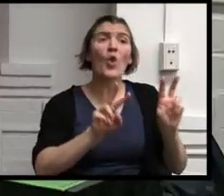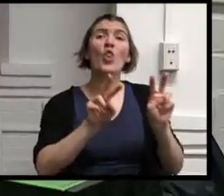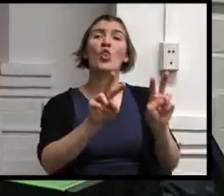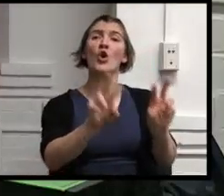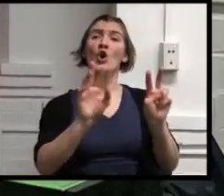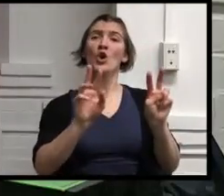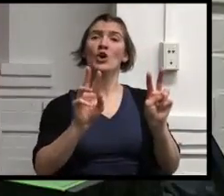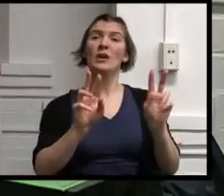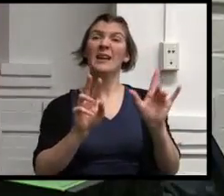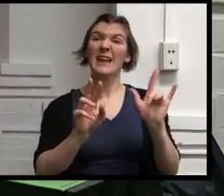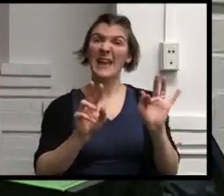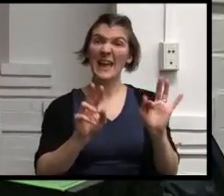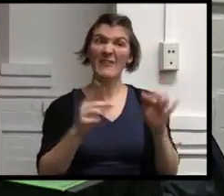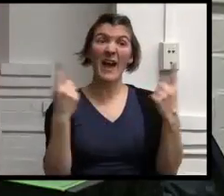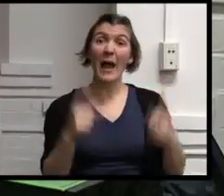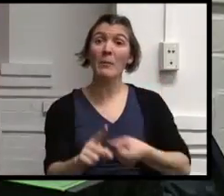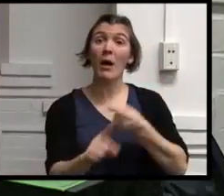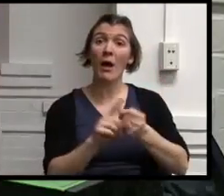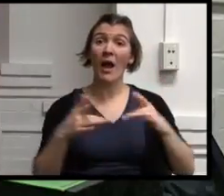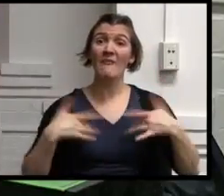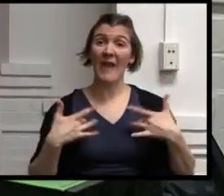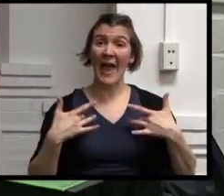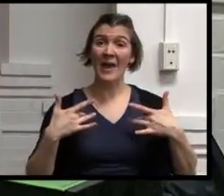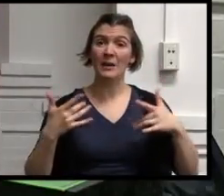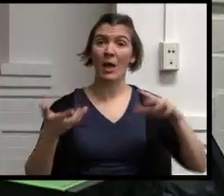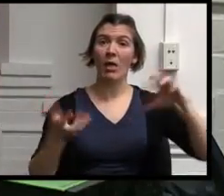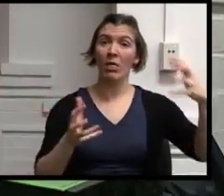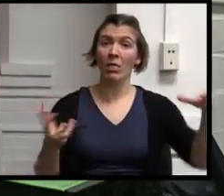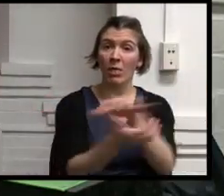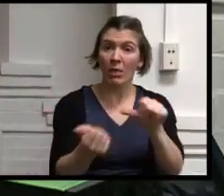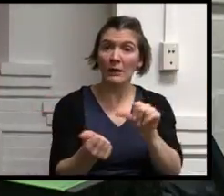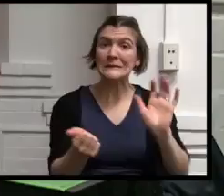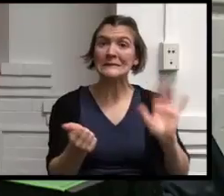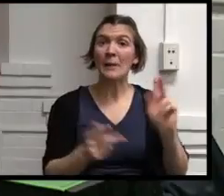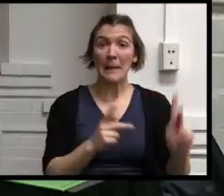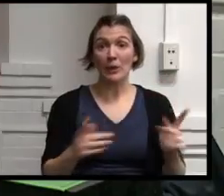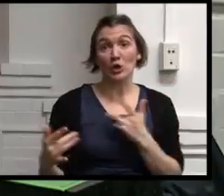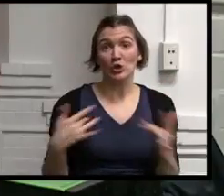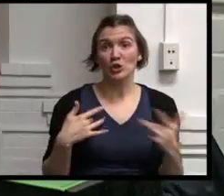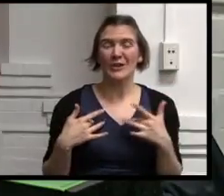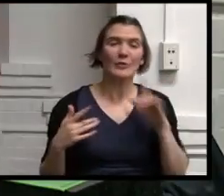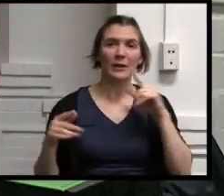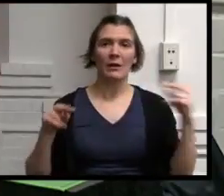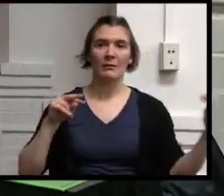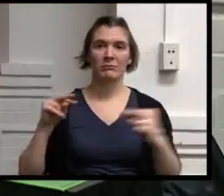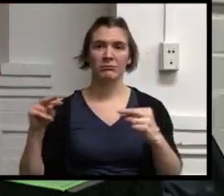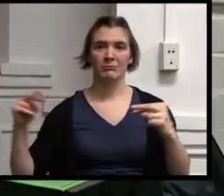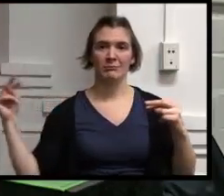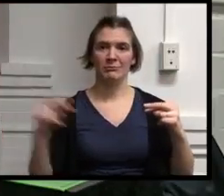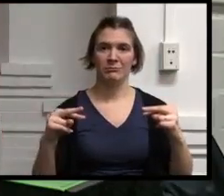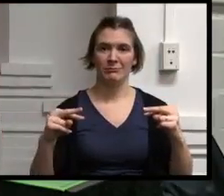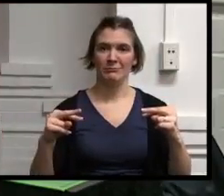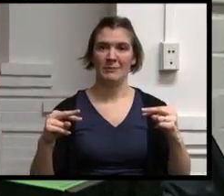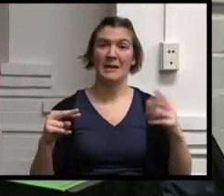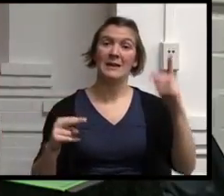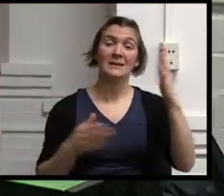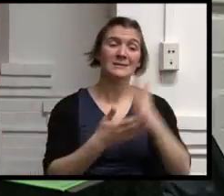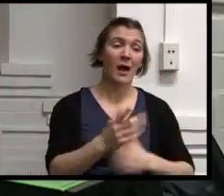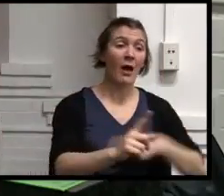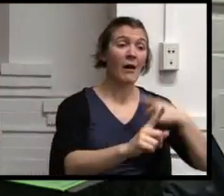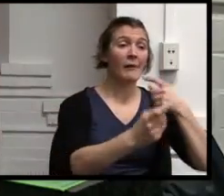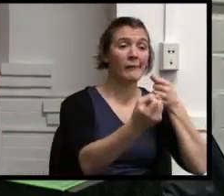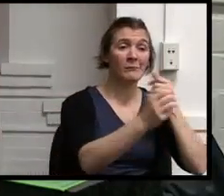what if you had an event there? Could people go look at it? So, I think there are people, it's one of these issues, I think some people think it's a good idea, some